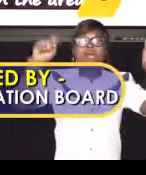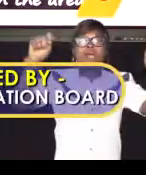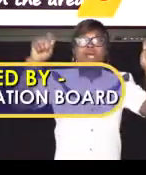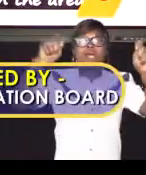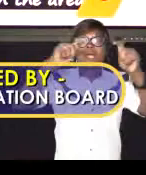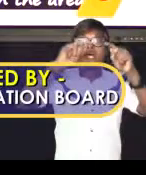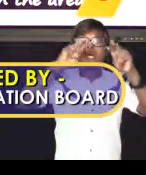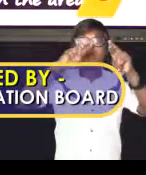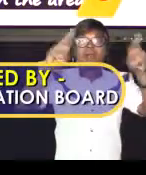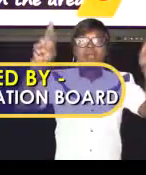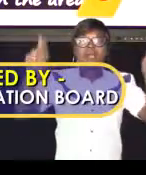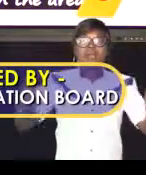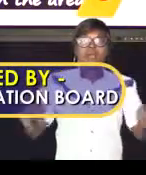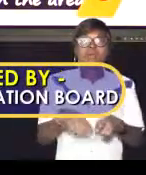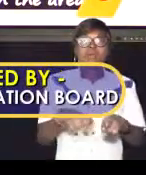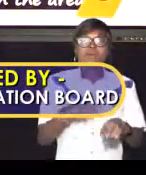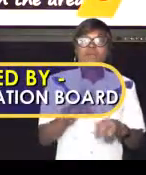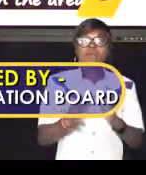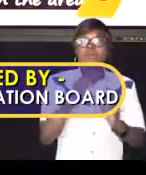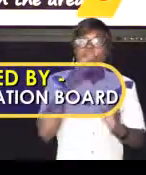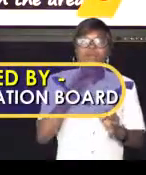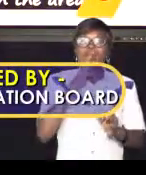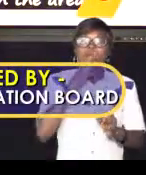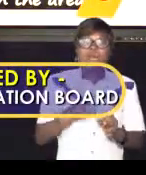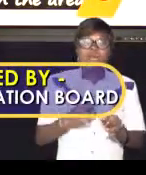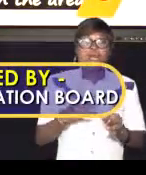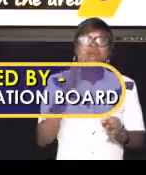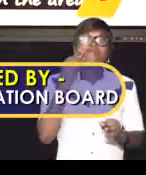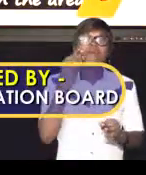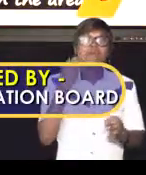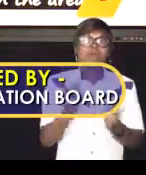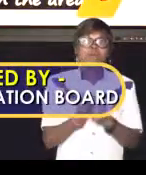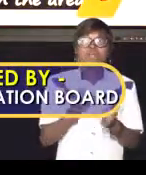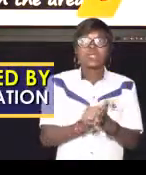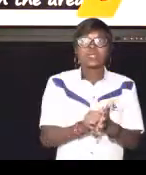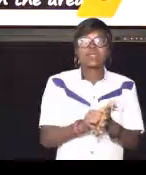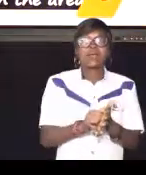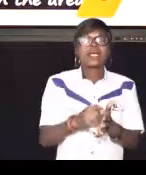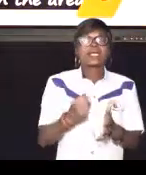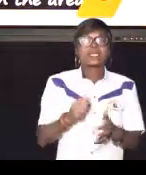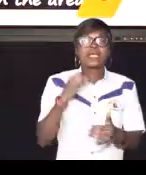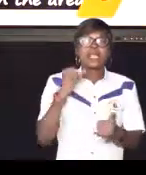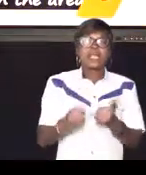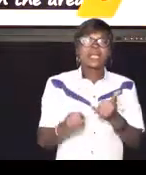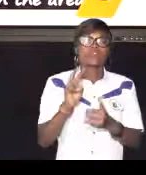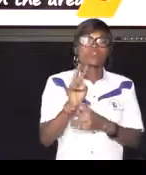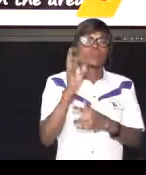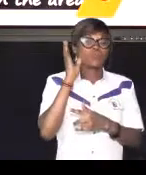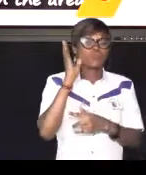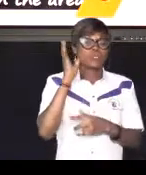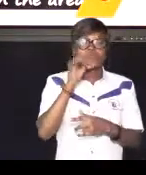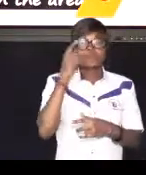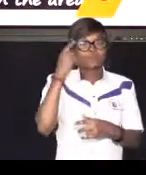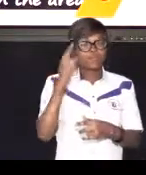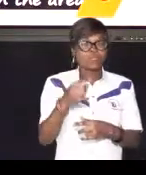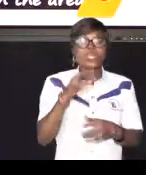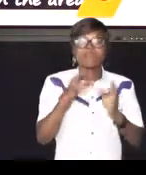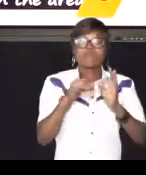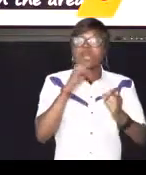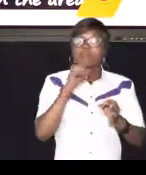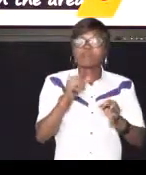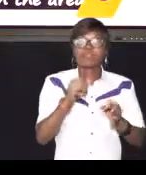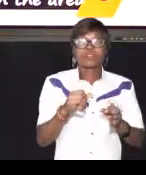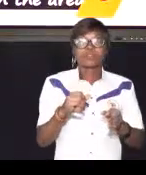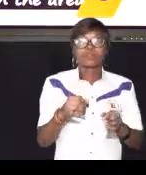you already know the area. So if you're already familiar with the concept of area, then the last two objectives are for you. If you are